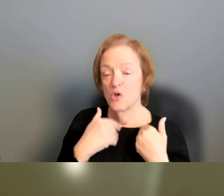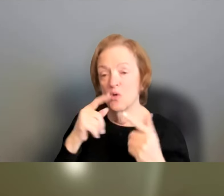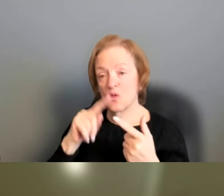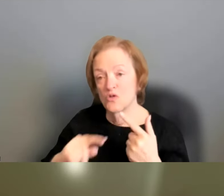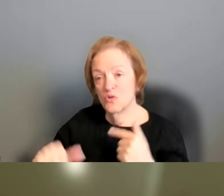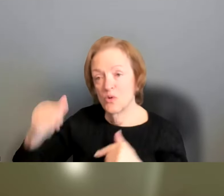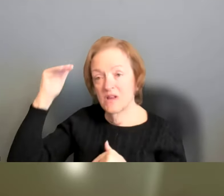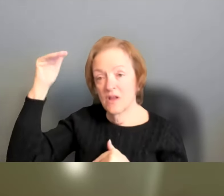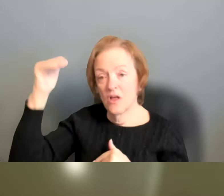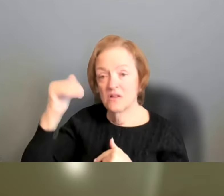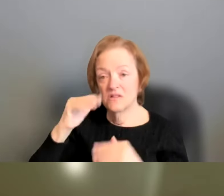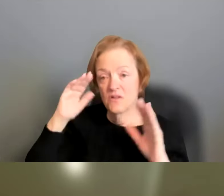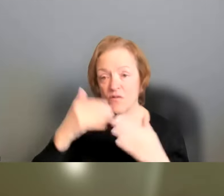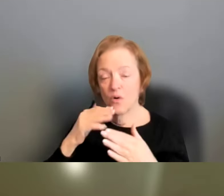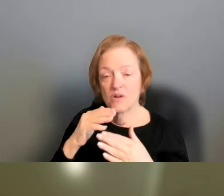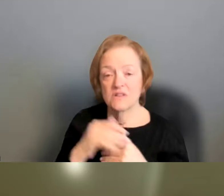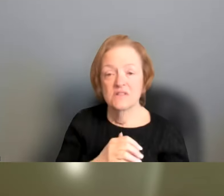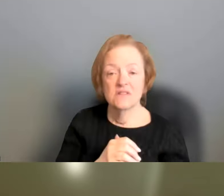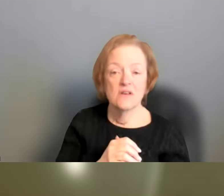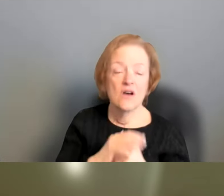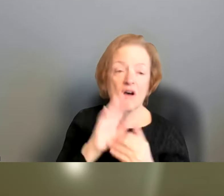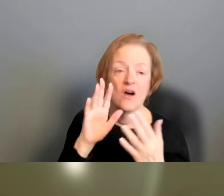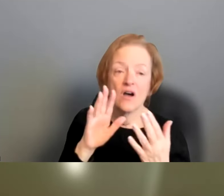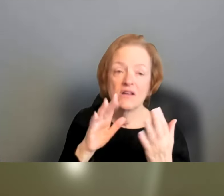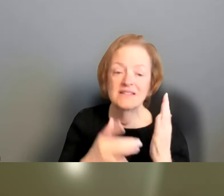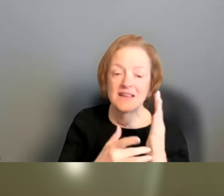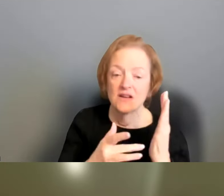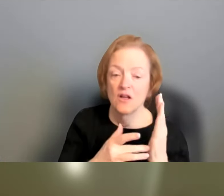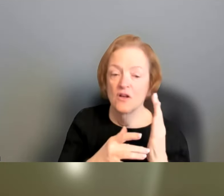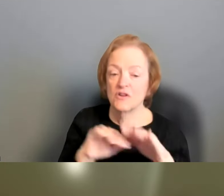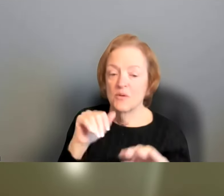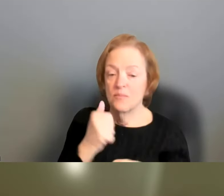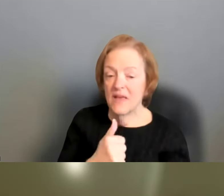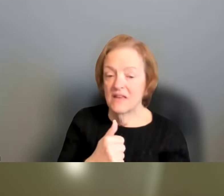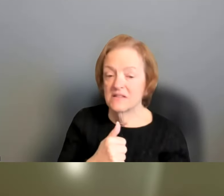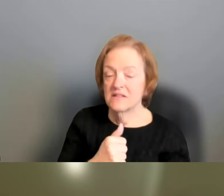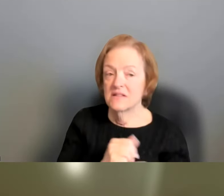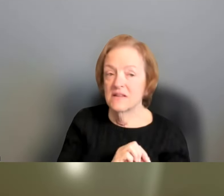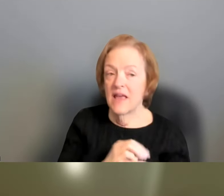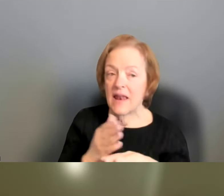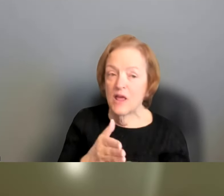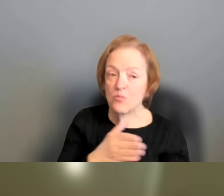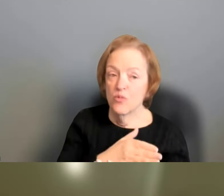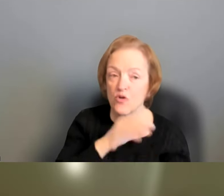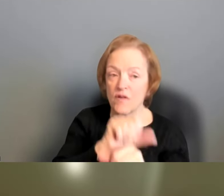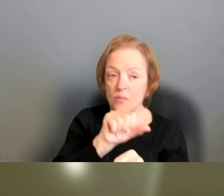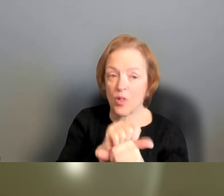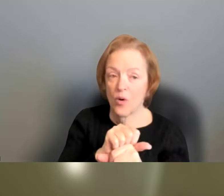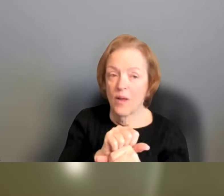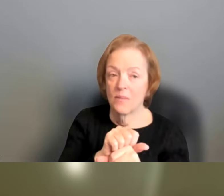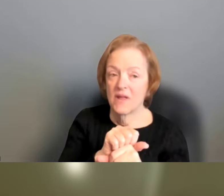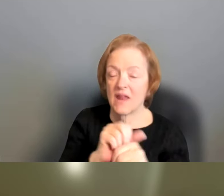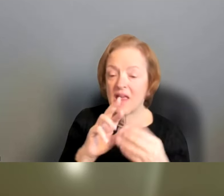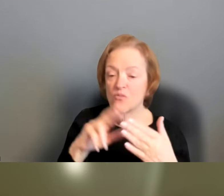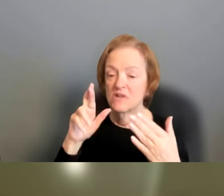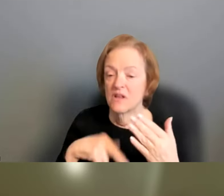on the development and evaluation of novel technology-based interventions designed to improve employment and community participation outcomes for autistic